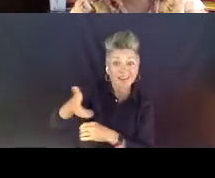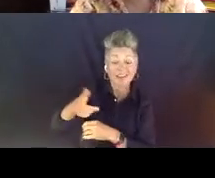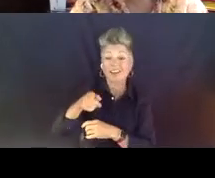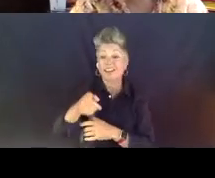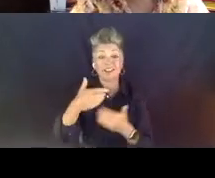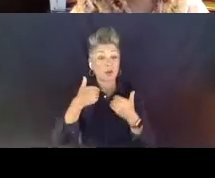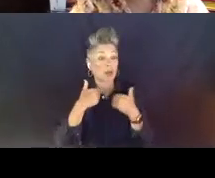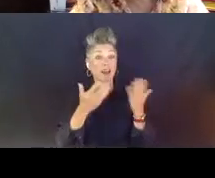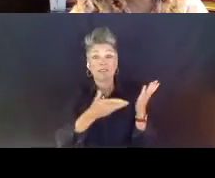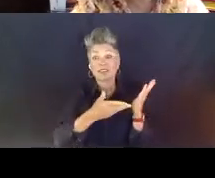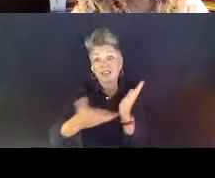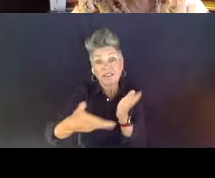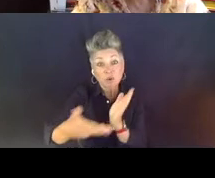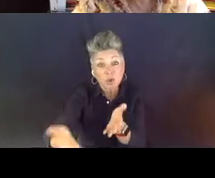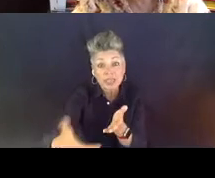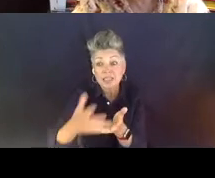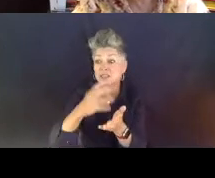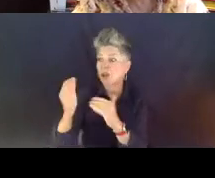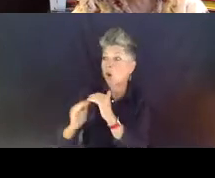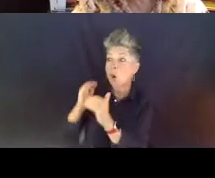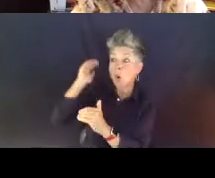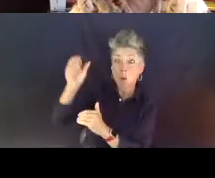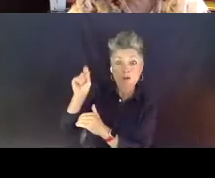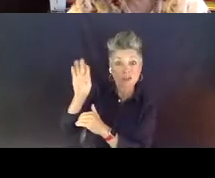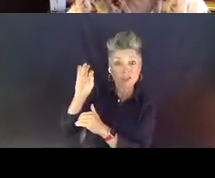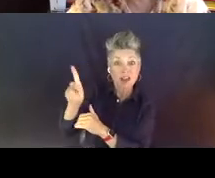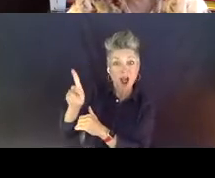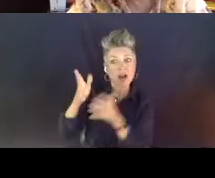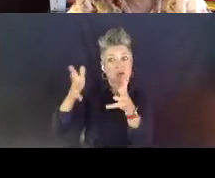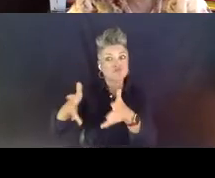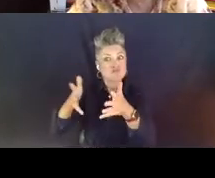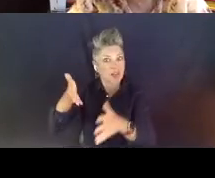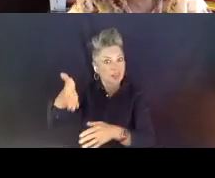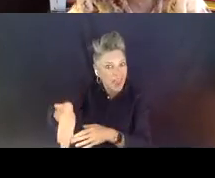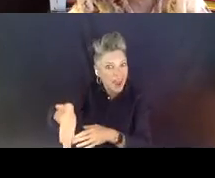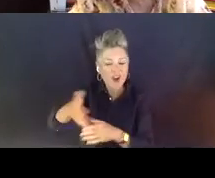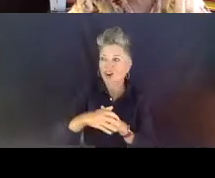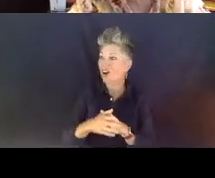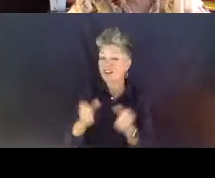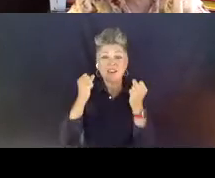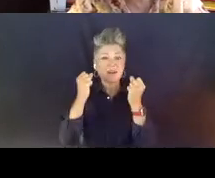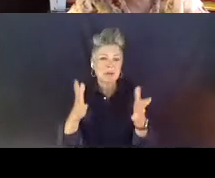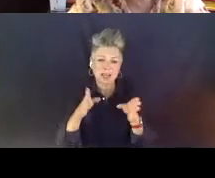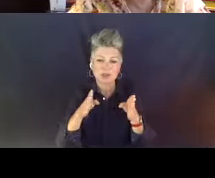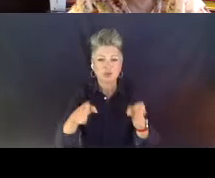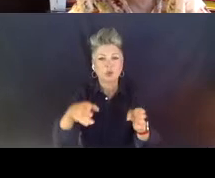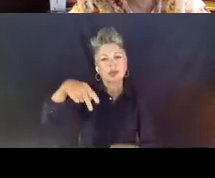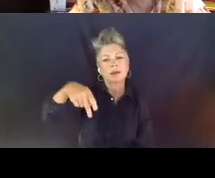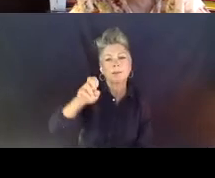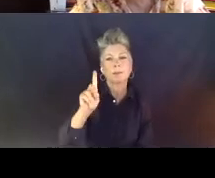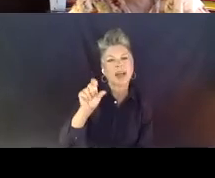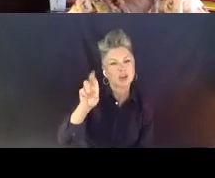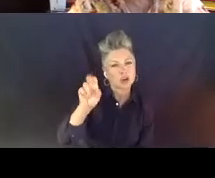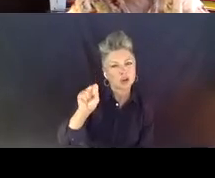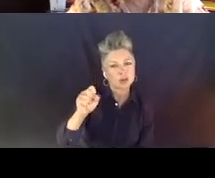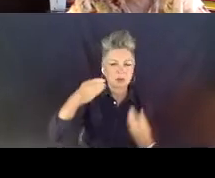and overstock on them as well. There were a lot of so-called street peddlers. These are street vendors